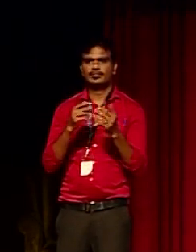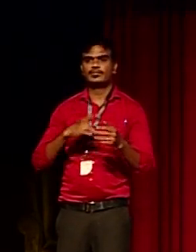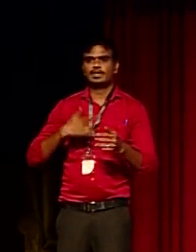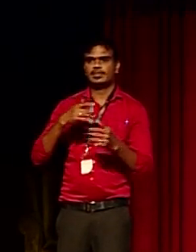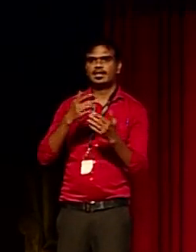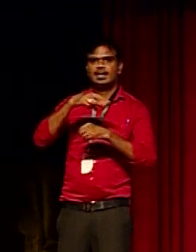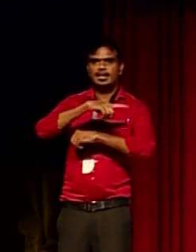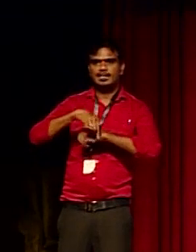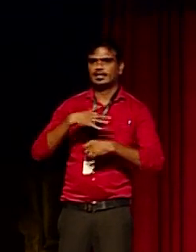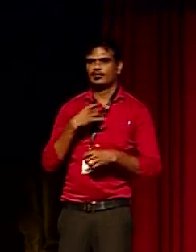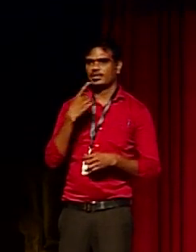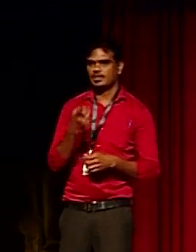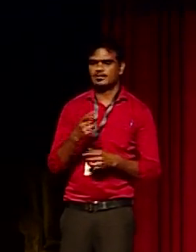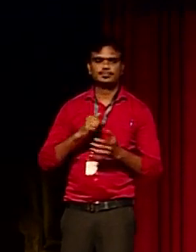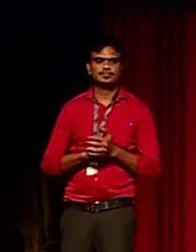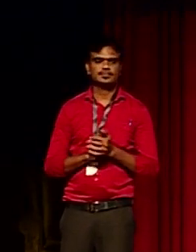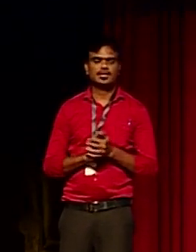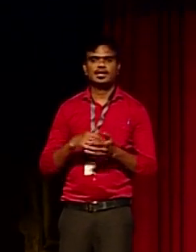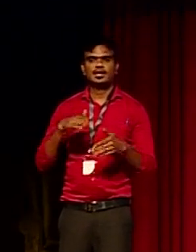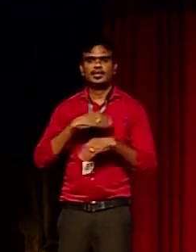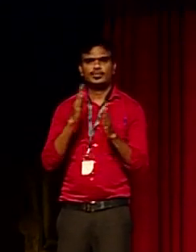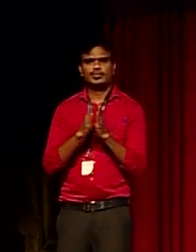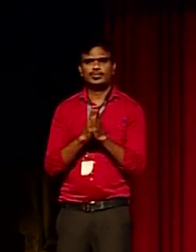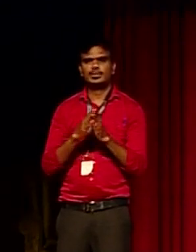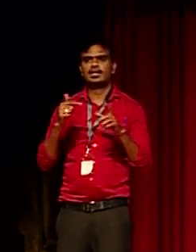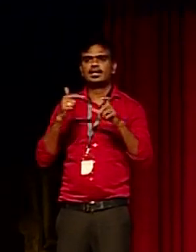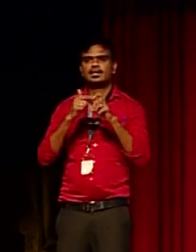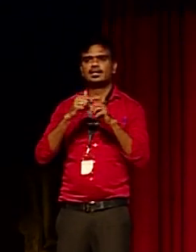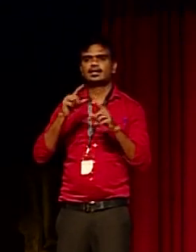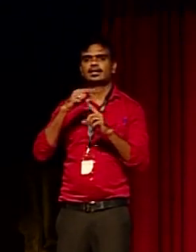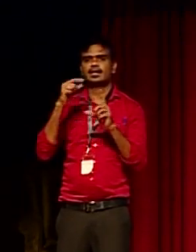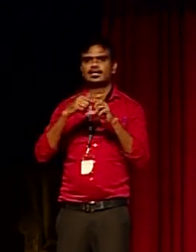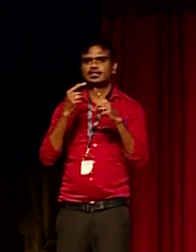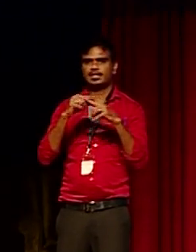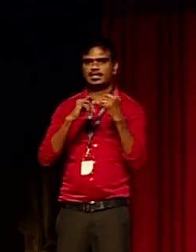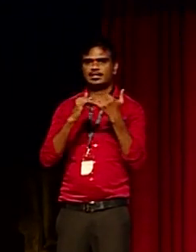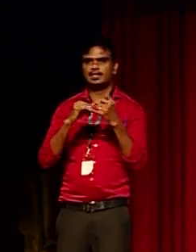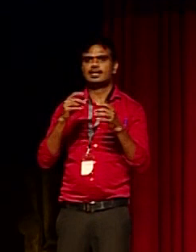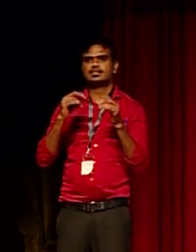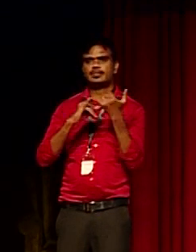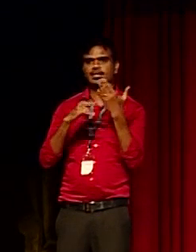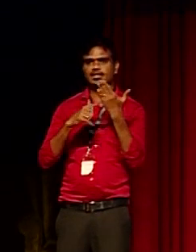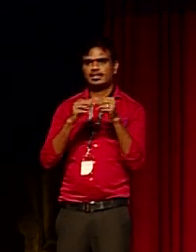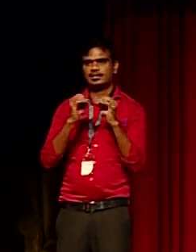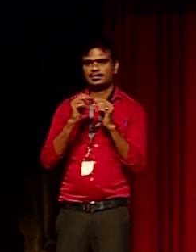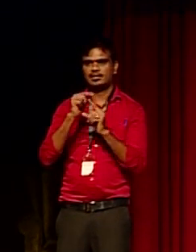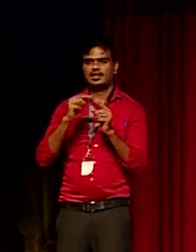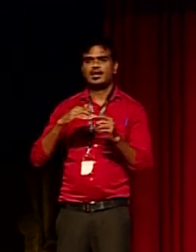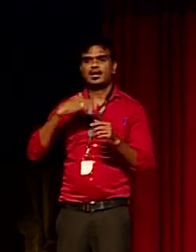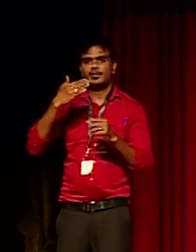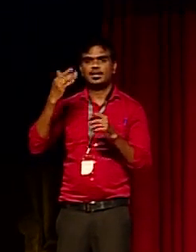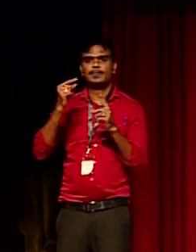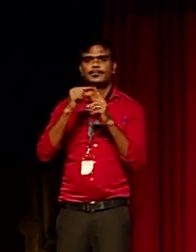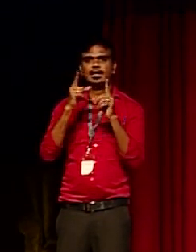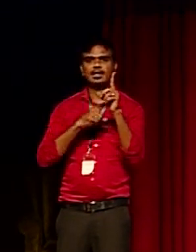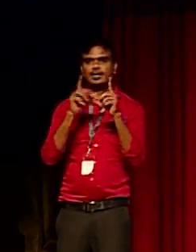that the engineers wanted. We added an integrated extension spring for stability, updated pylon because